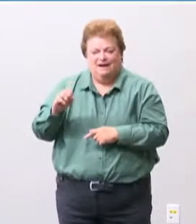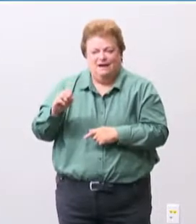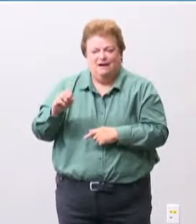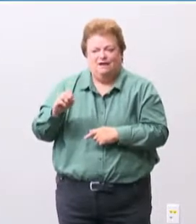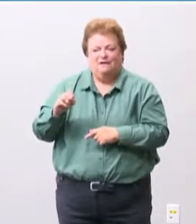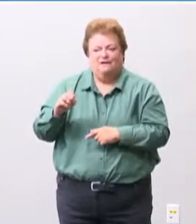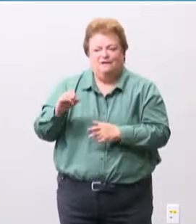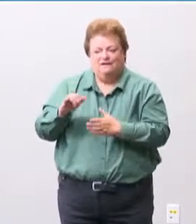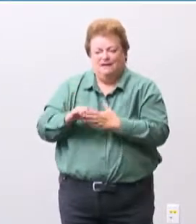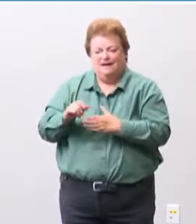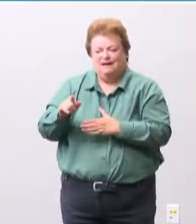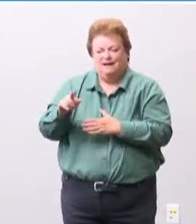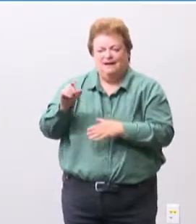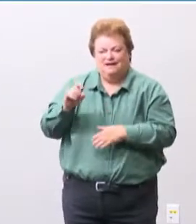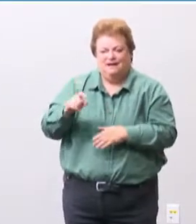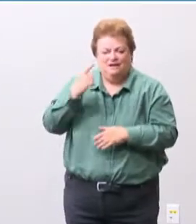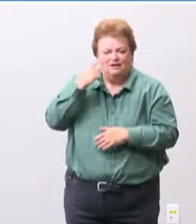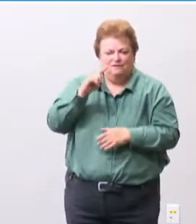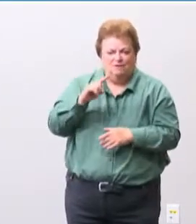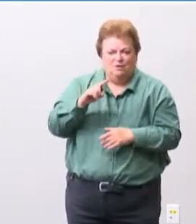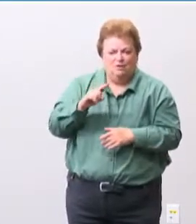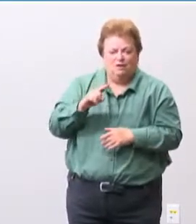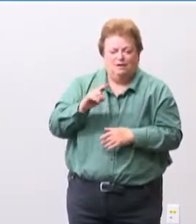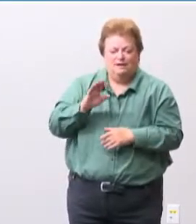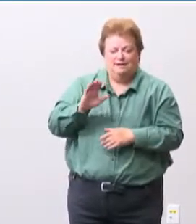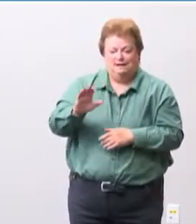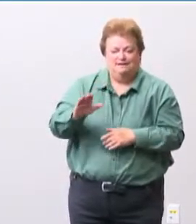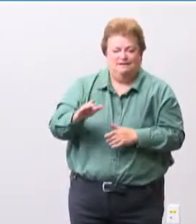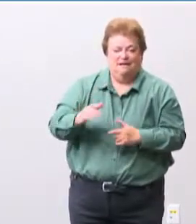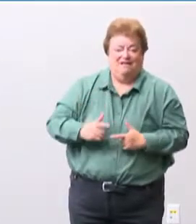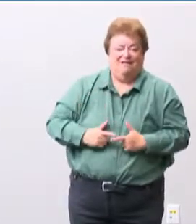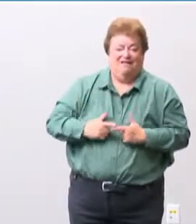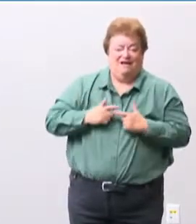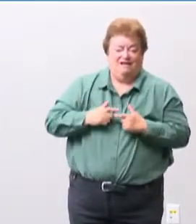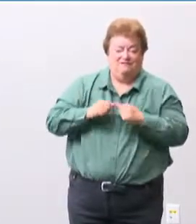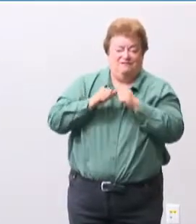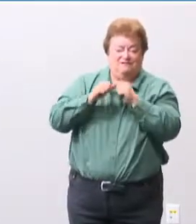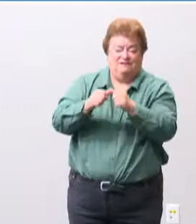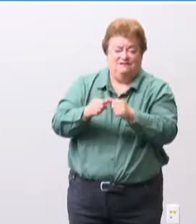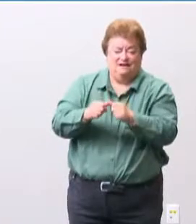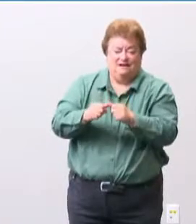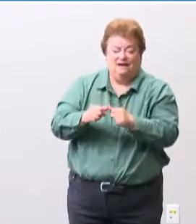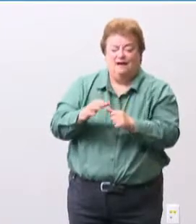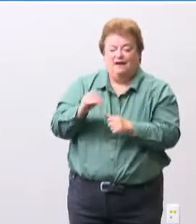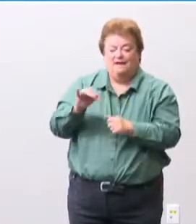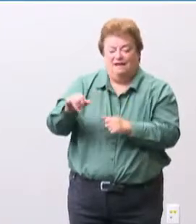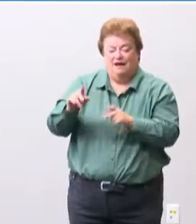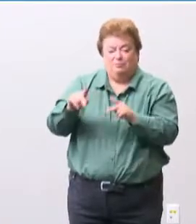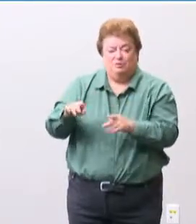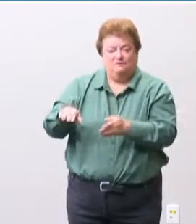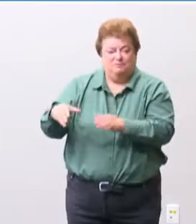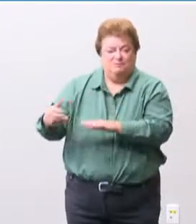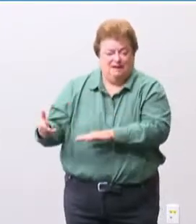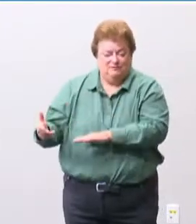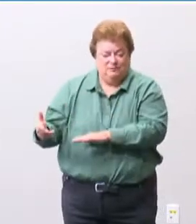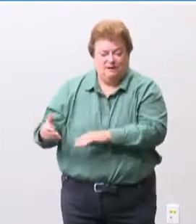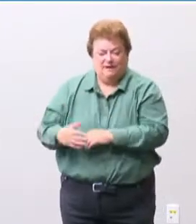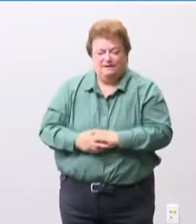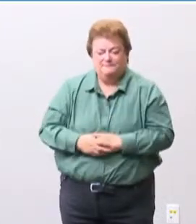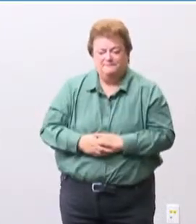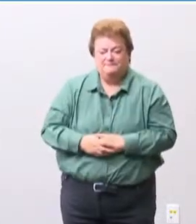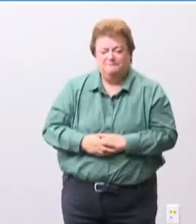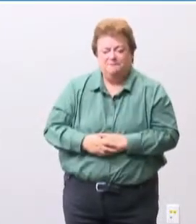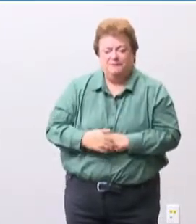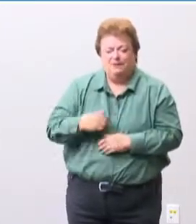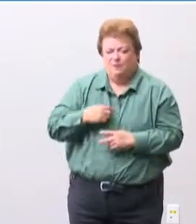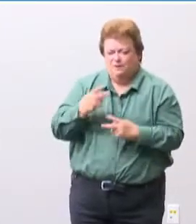individual needed for life-sustaining treatment, and the individual passed away. So I think we're seeing a